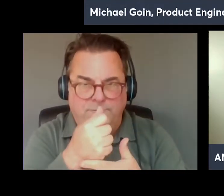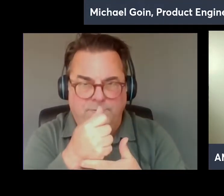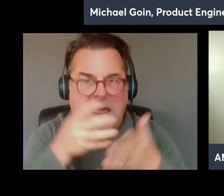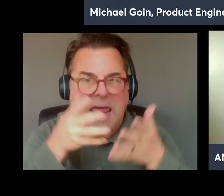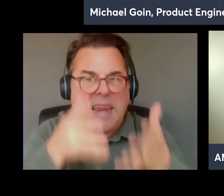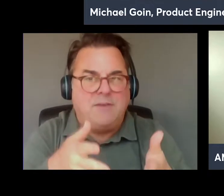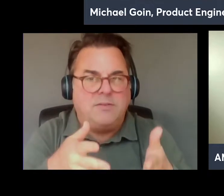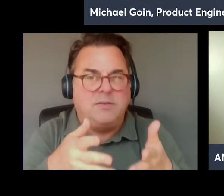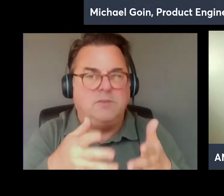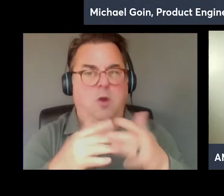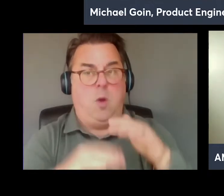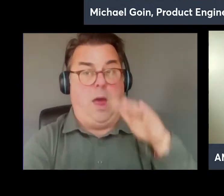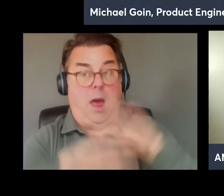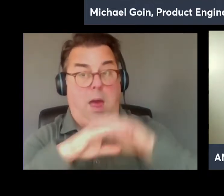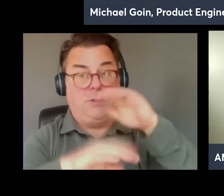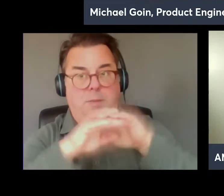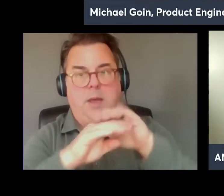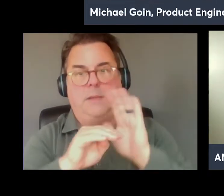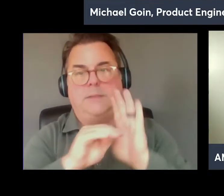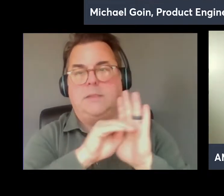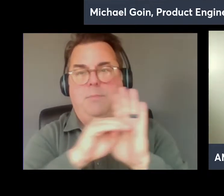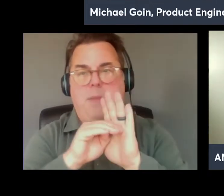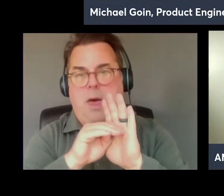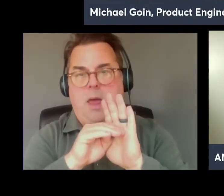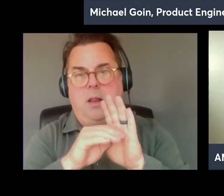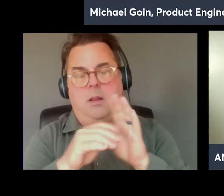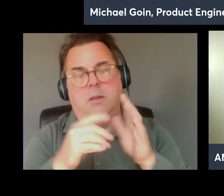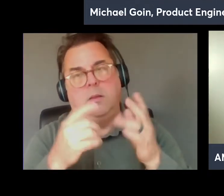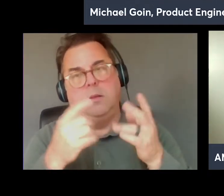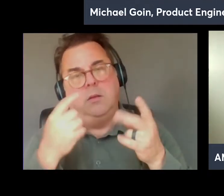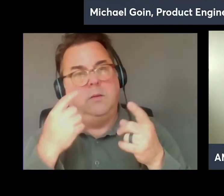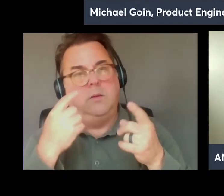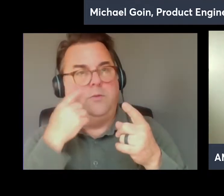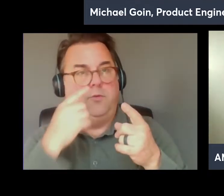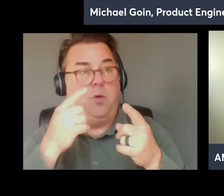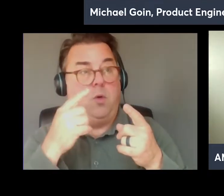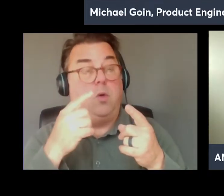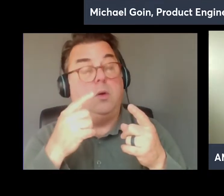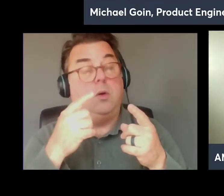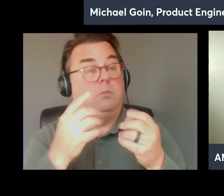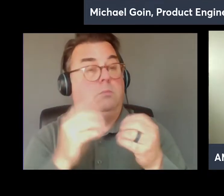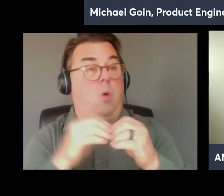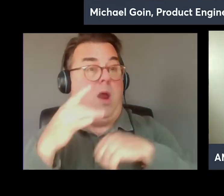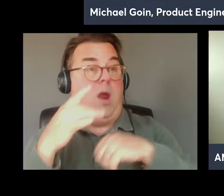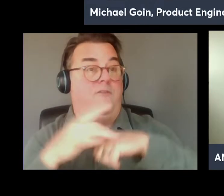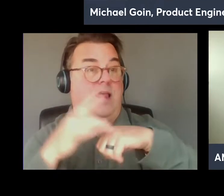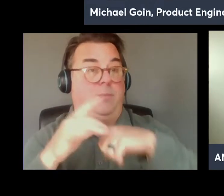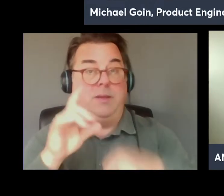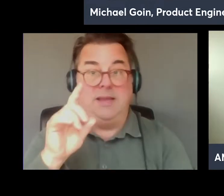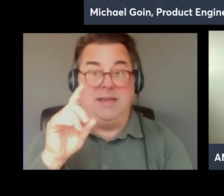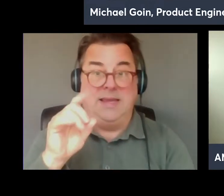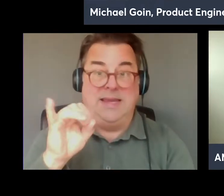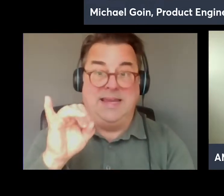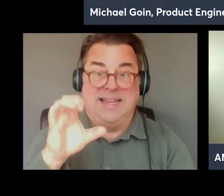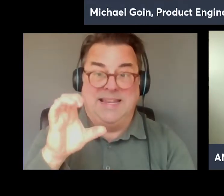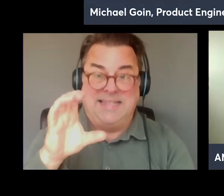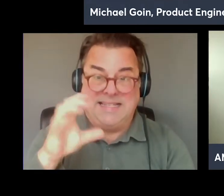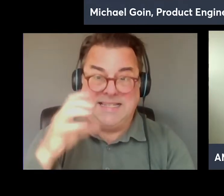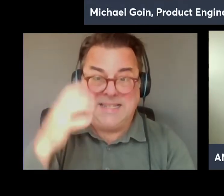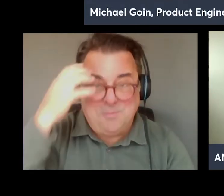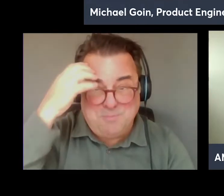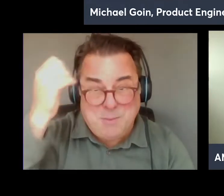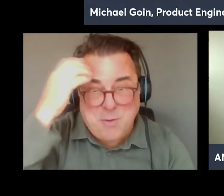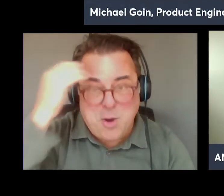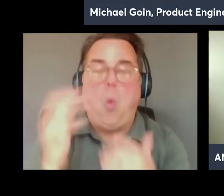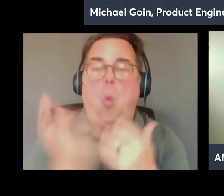optimizing these models either for extra space on disk or whatever you can think of. And